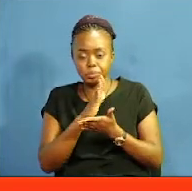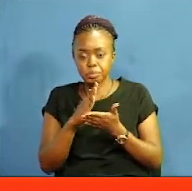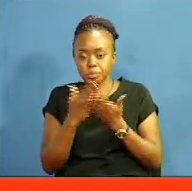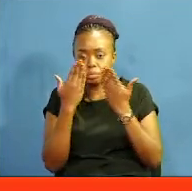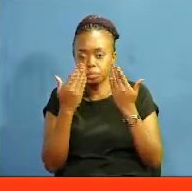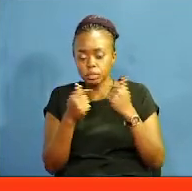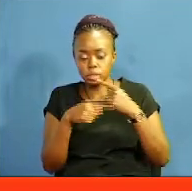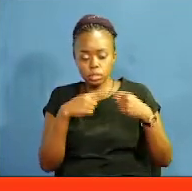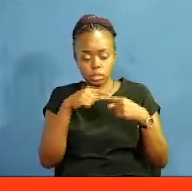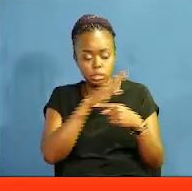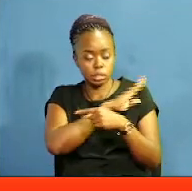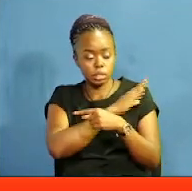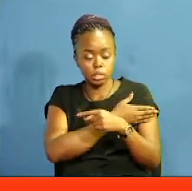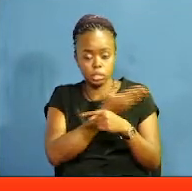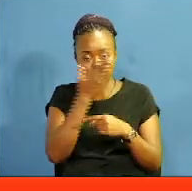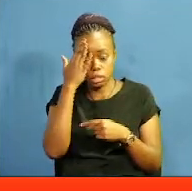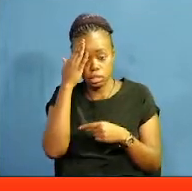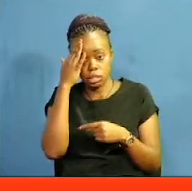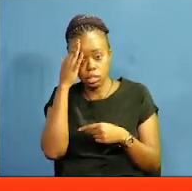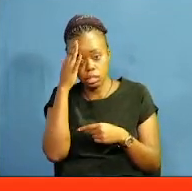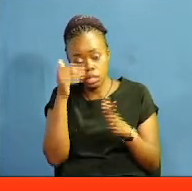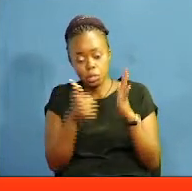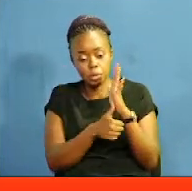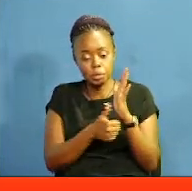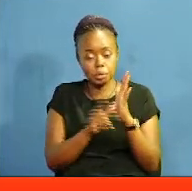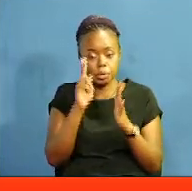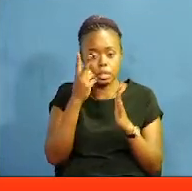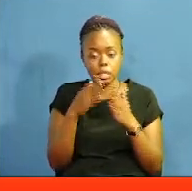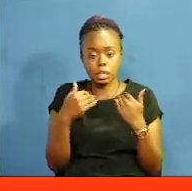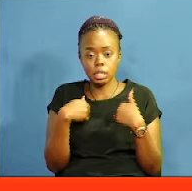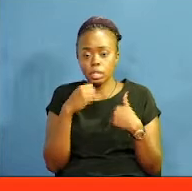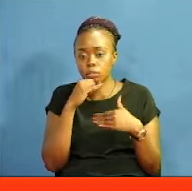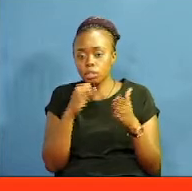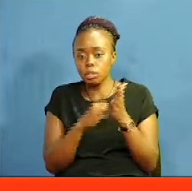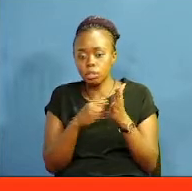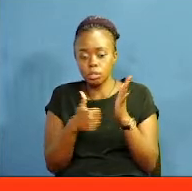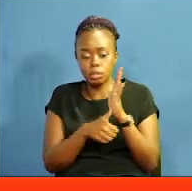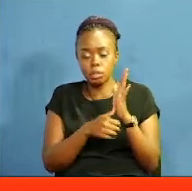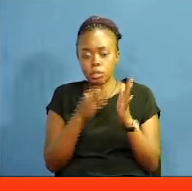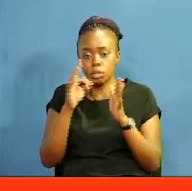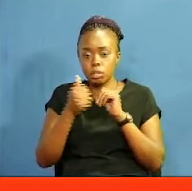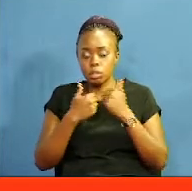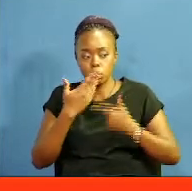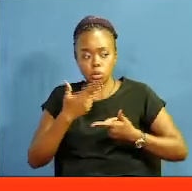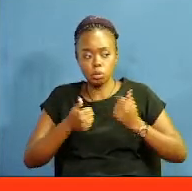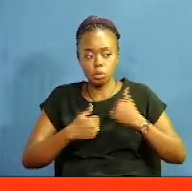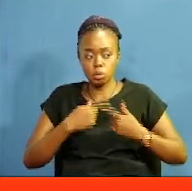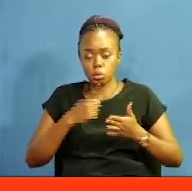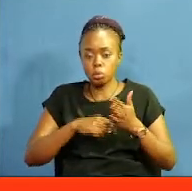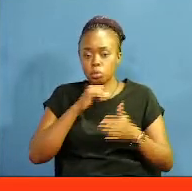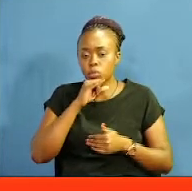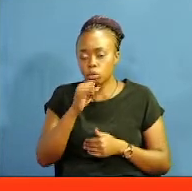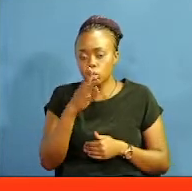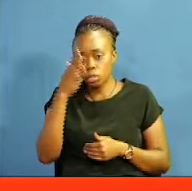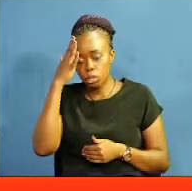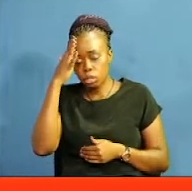about the economy. Yes. Do you think the problem that Kenya is facing adversely, is it the problem of the economy, or what